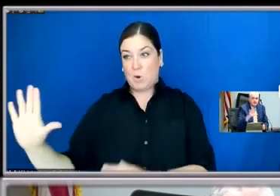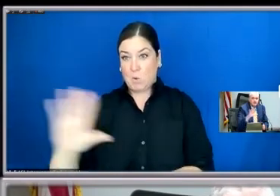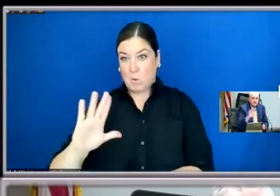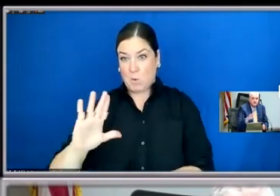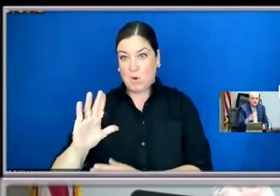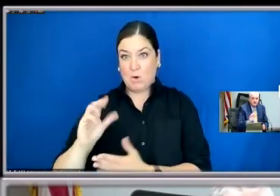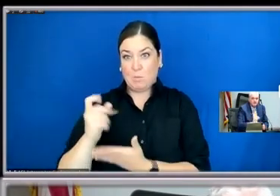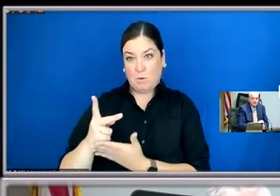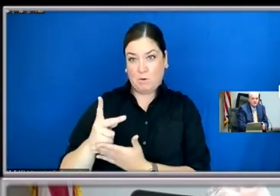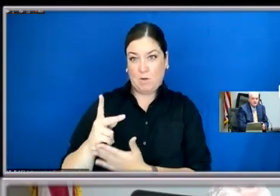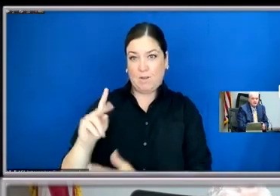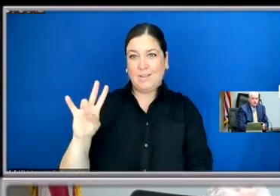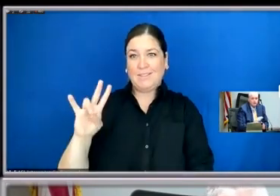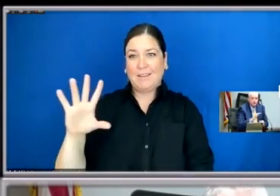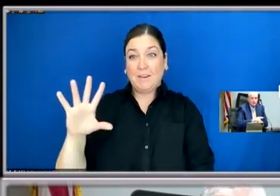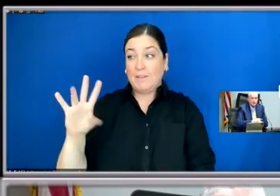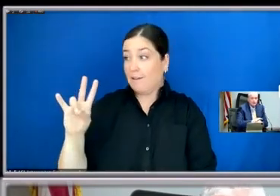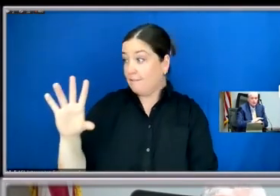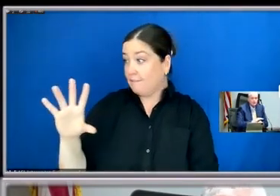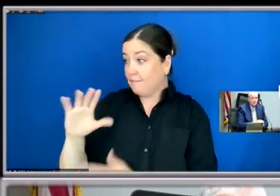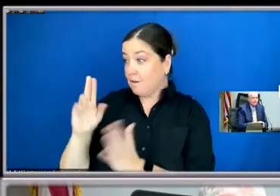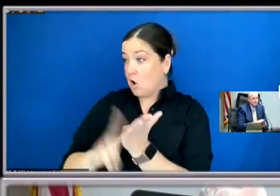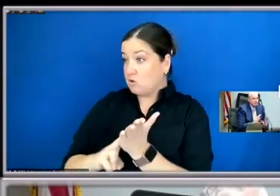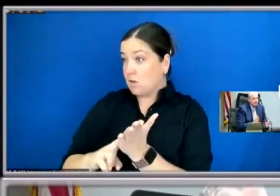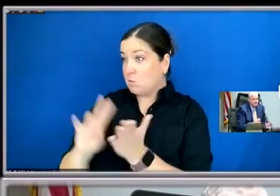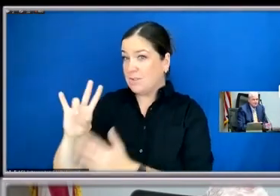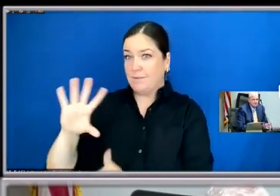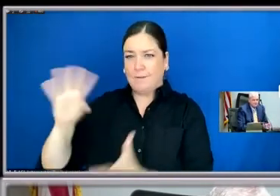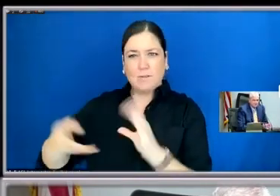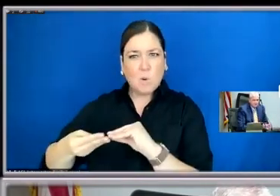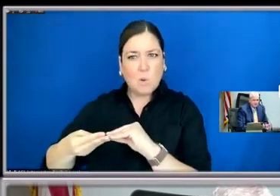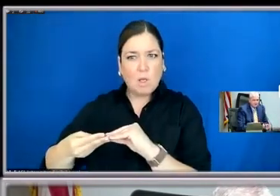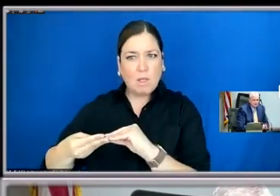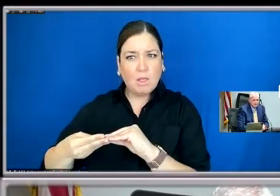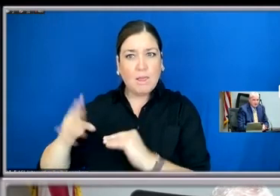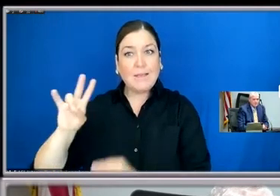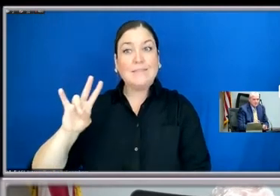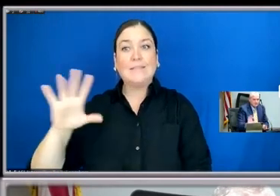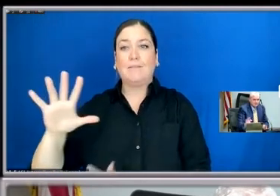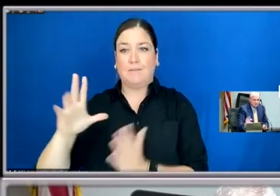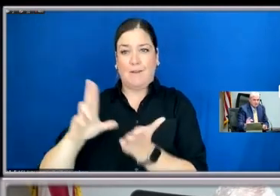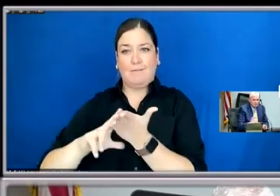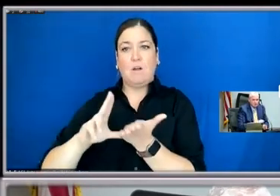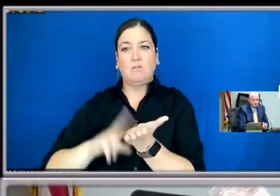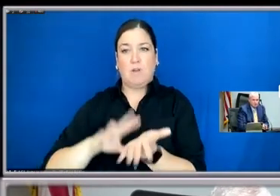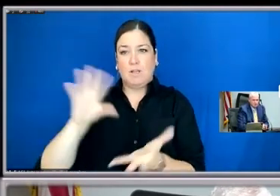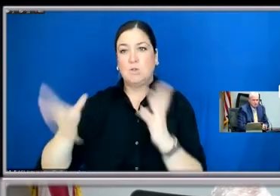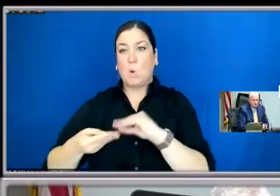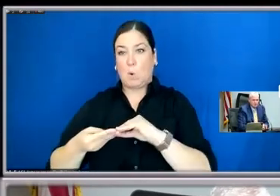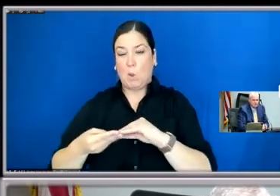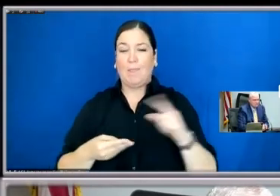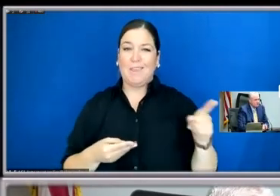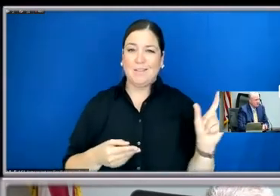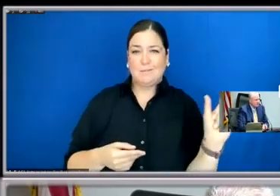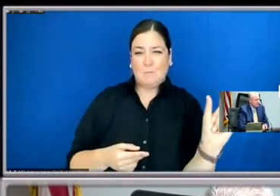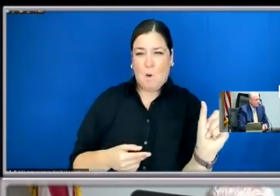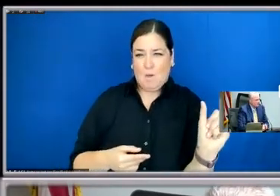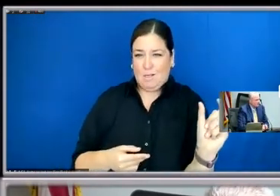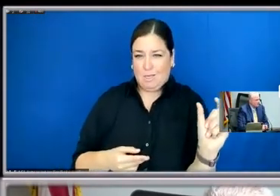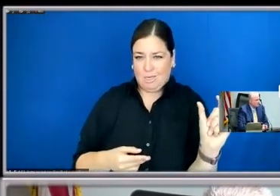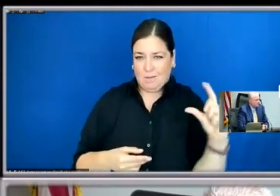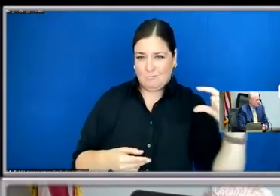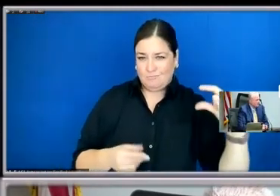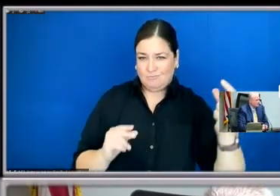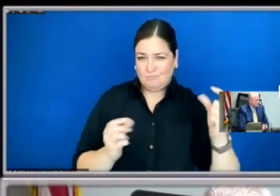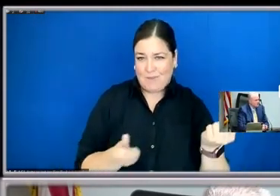75 contracts here, or total? We have a total of 75 contracts. This is only a small portion of that. So